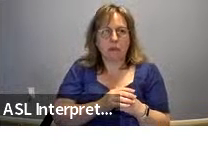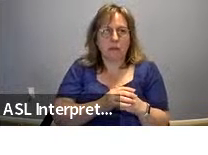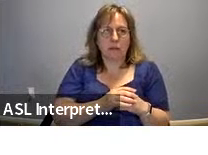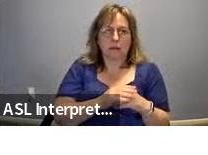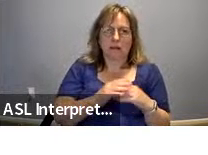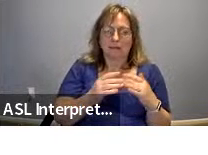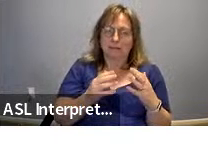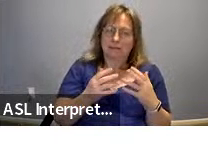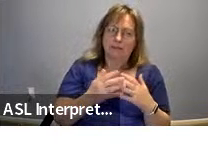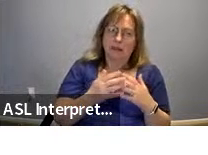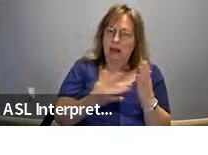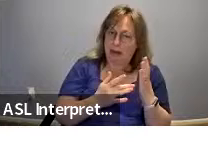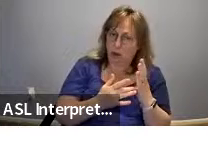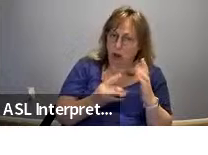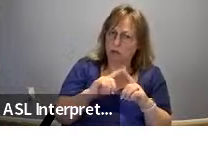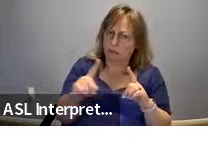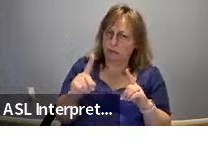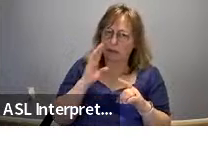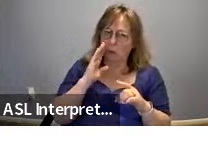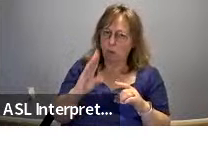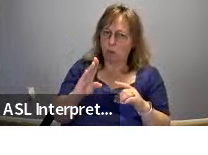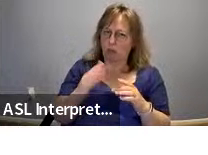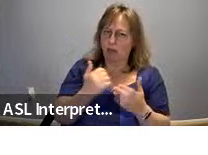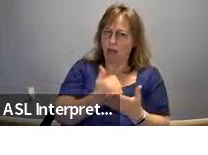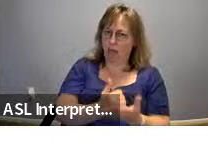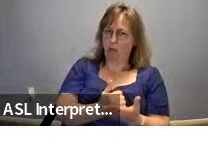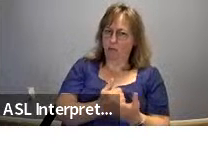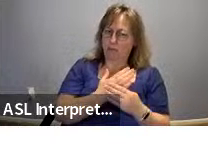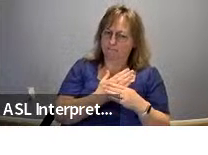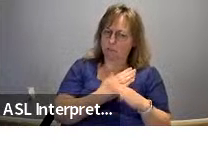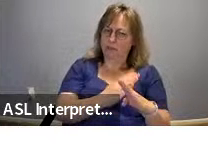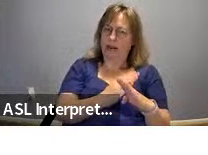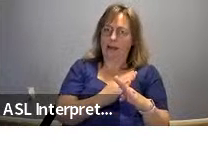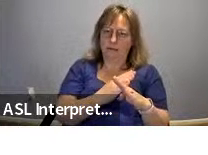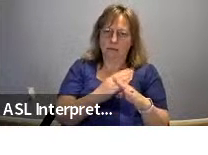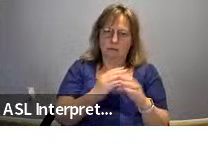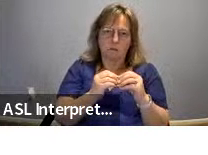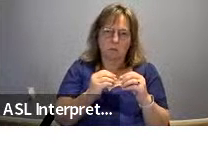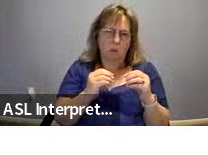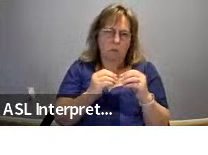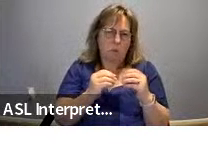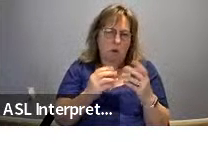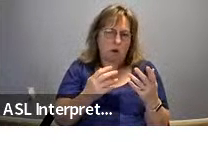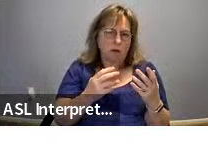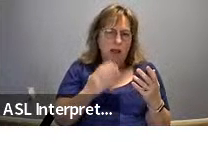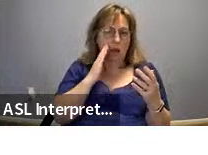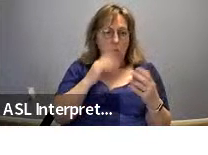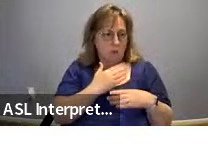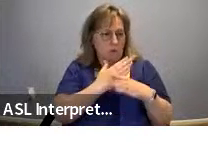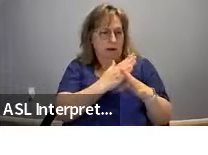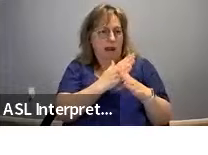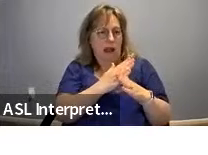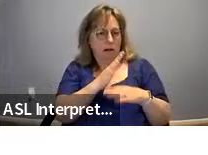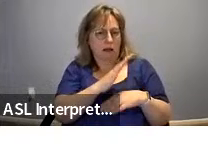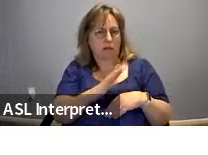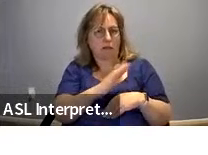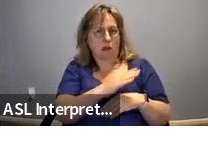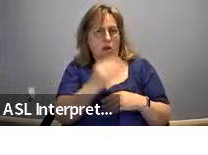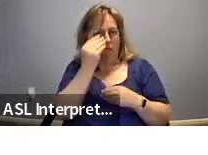but again, it's supposed to make our systems more secure and protect our students'